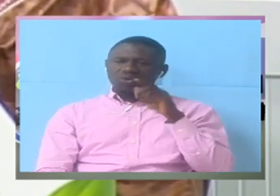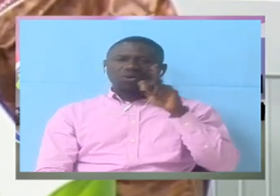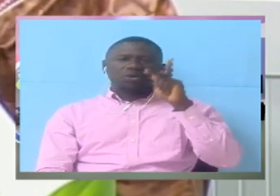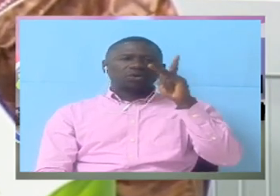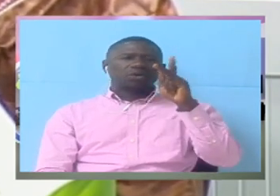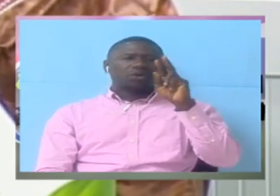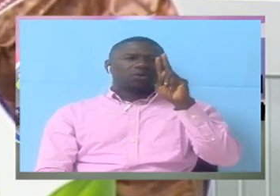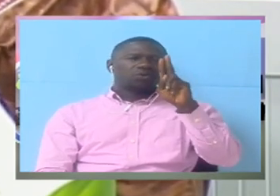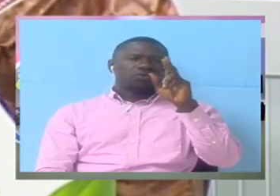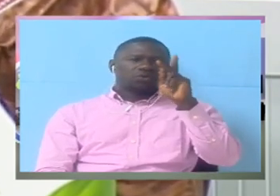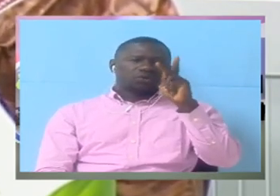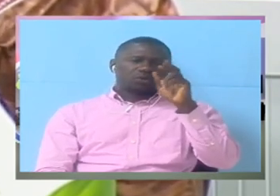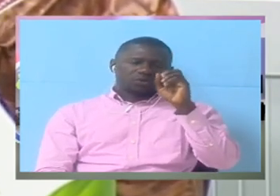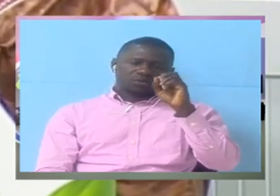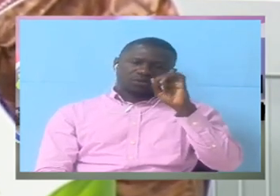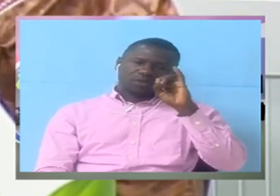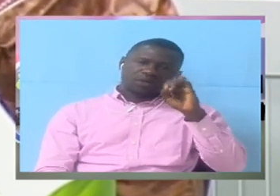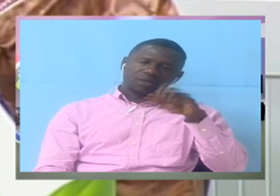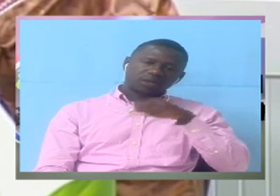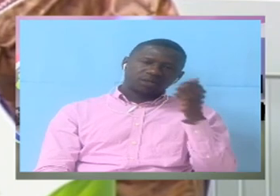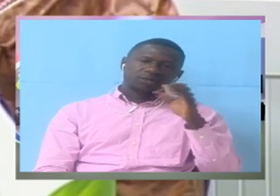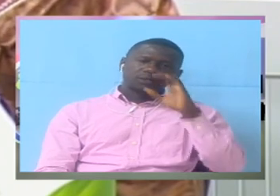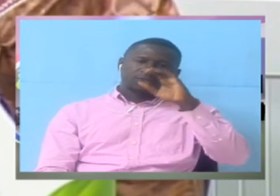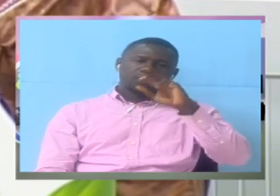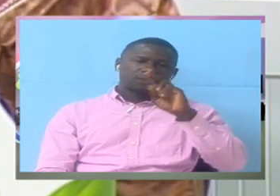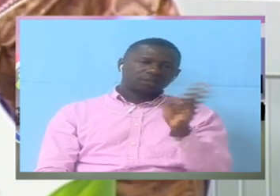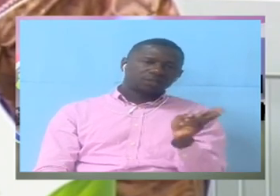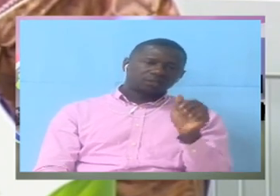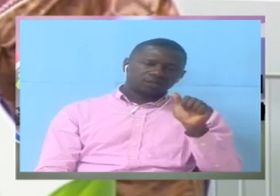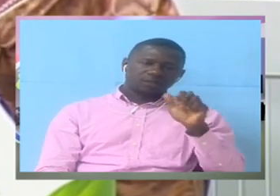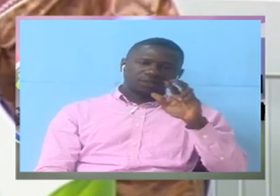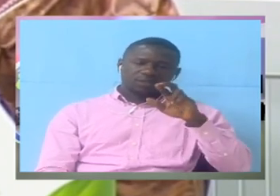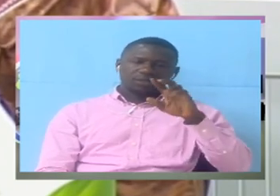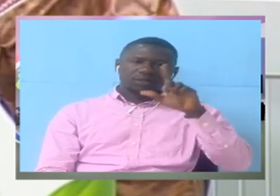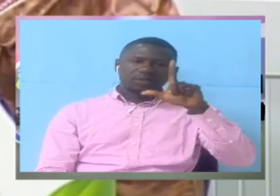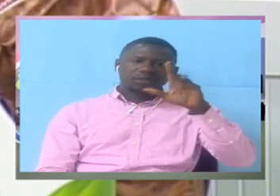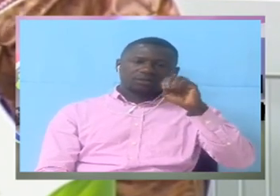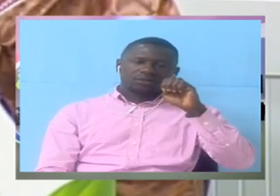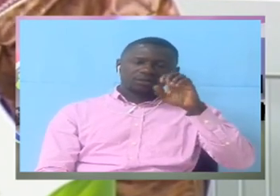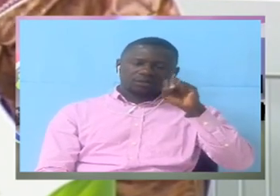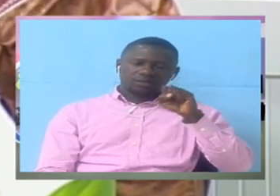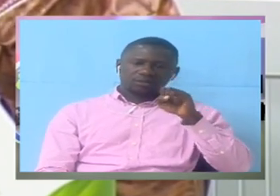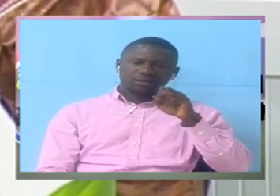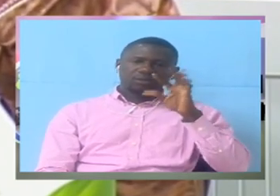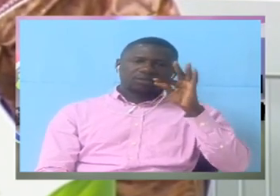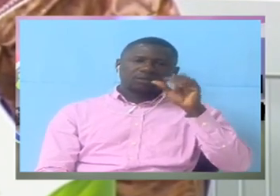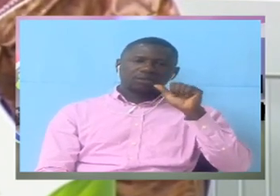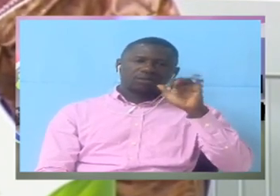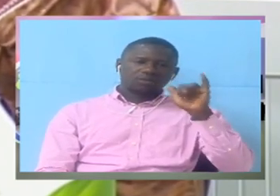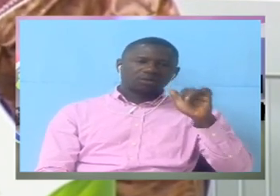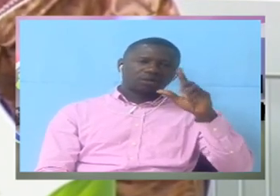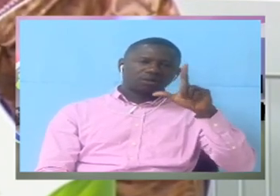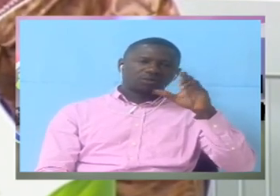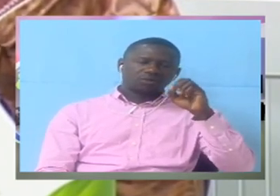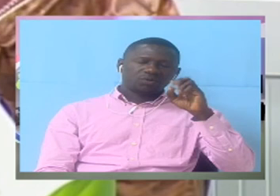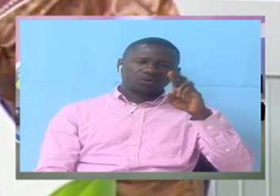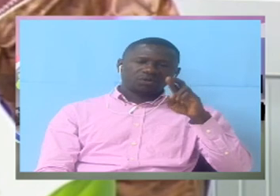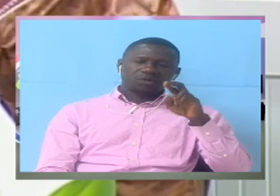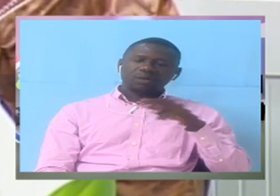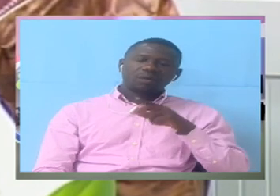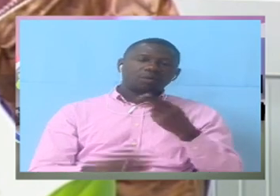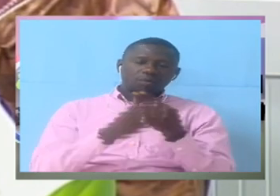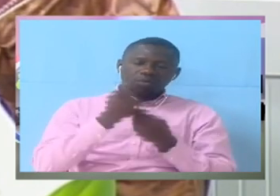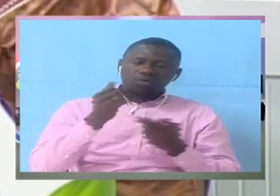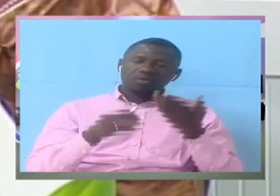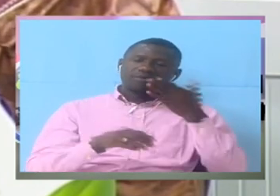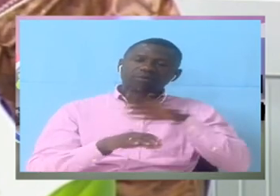Kukoi and Chastelo both came from Libya. So it only nata nyola. They came together. But kanata na Kukoi ntala ngi nakungo betera de.